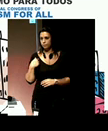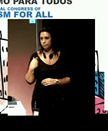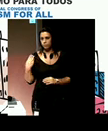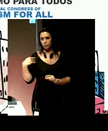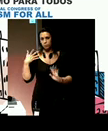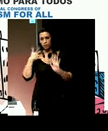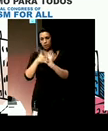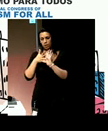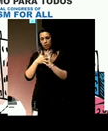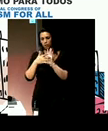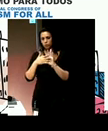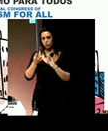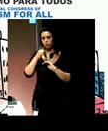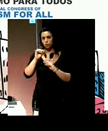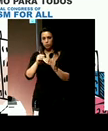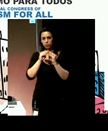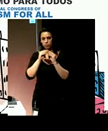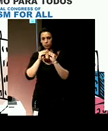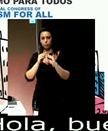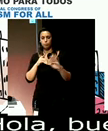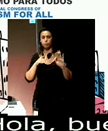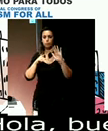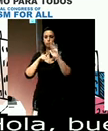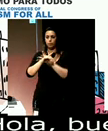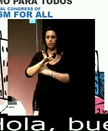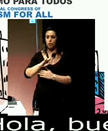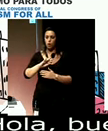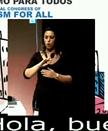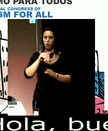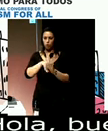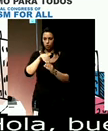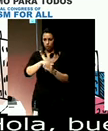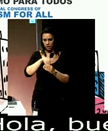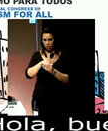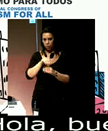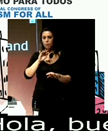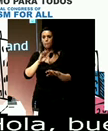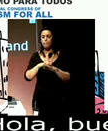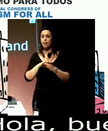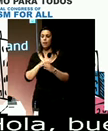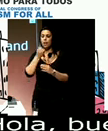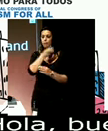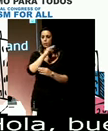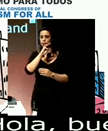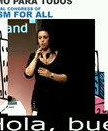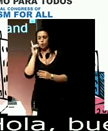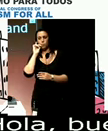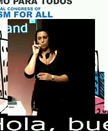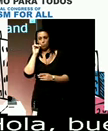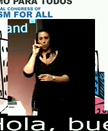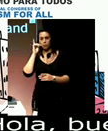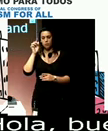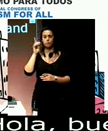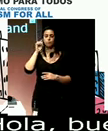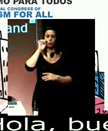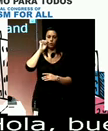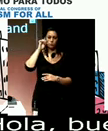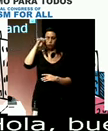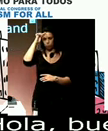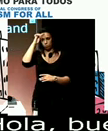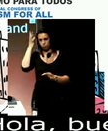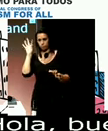As I have already mentioned, we are developing and we are creating content for mobile apps for tourism.